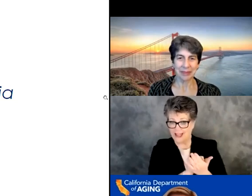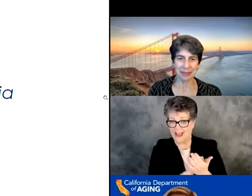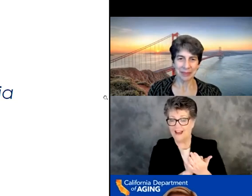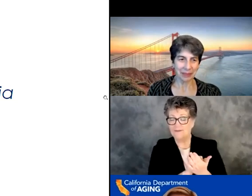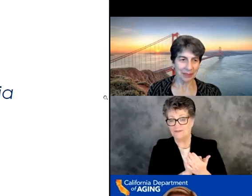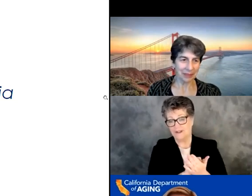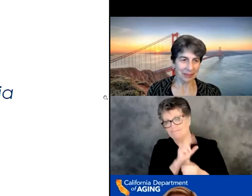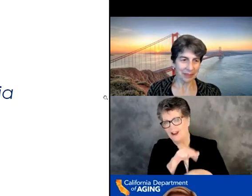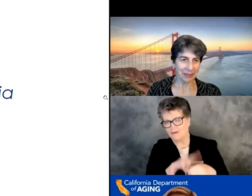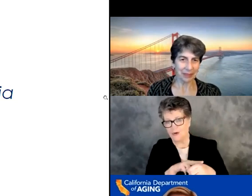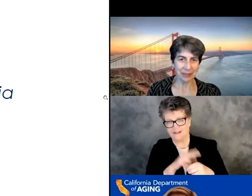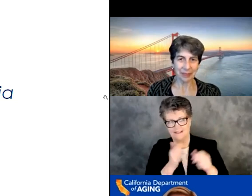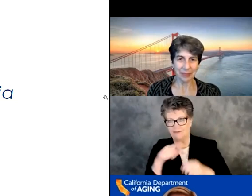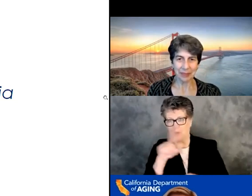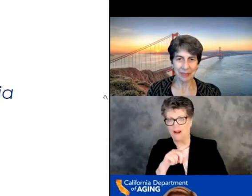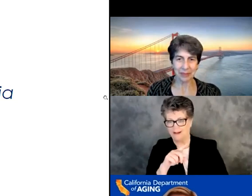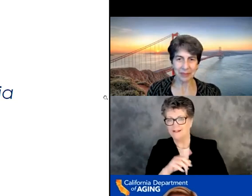And of course, everyone who